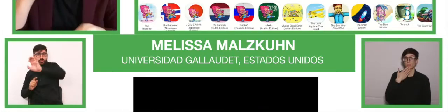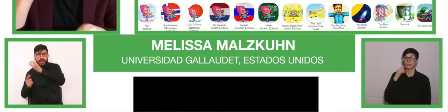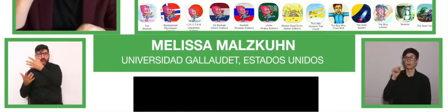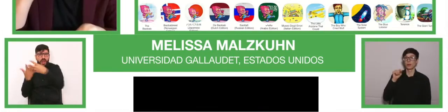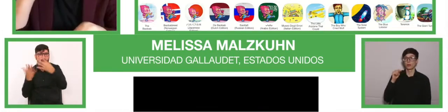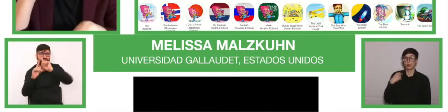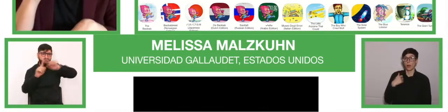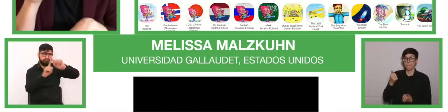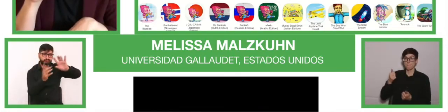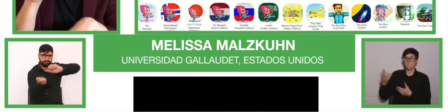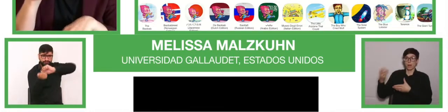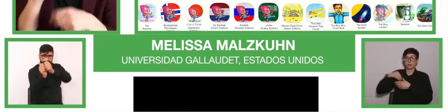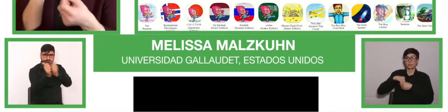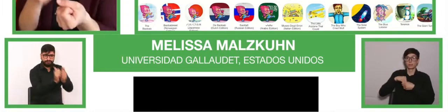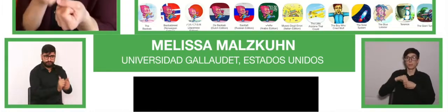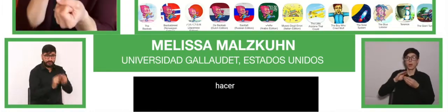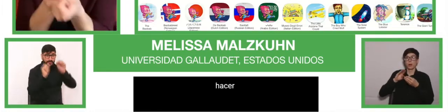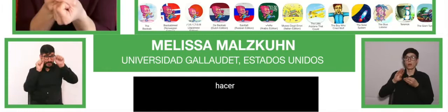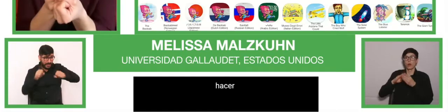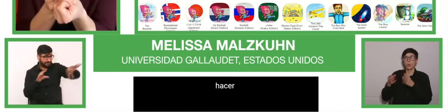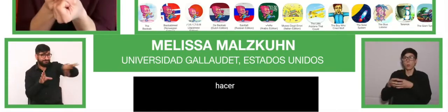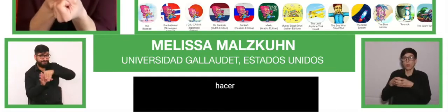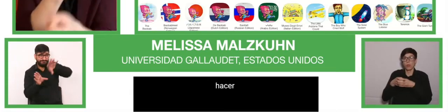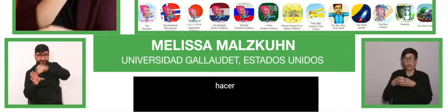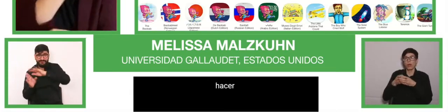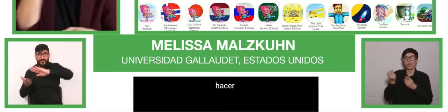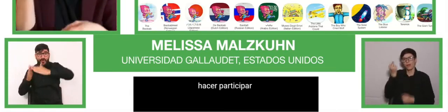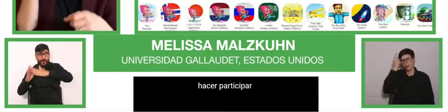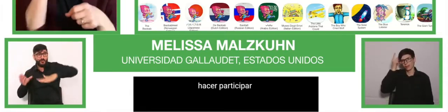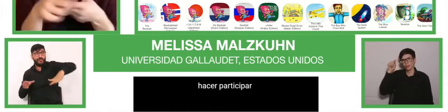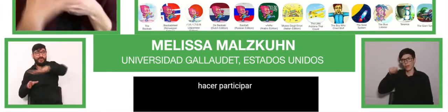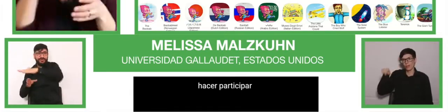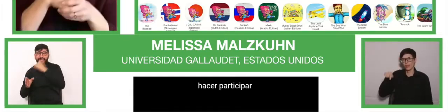of equity in these two languages is vital.